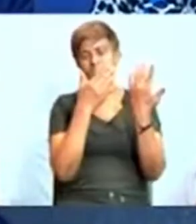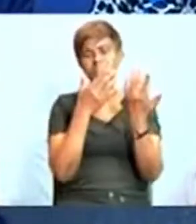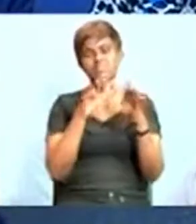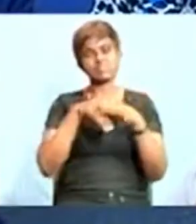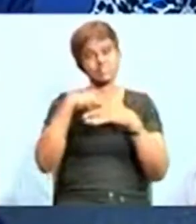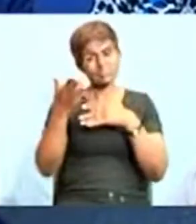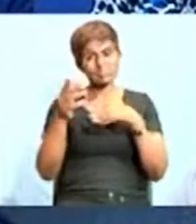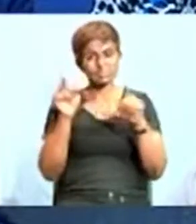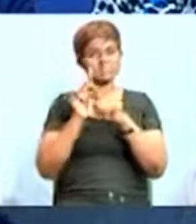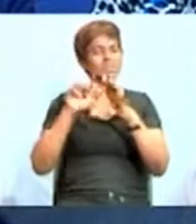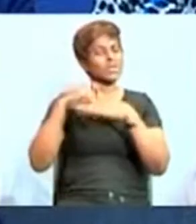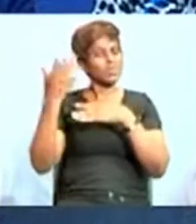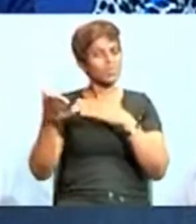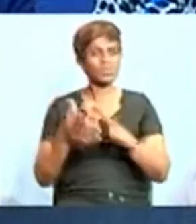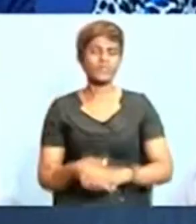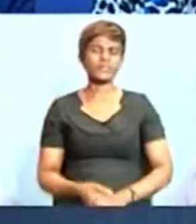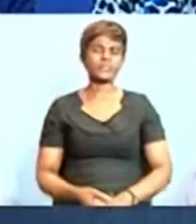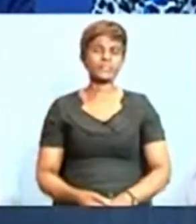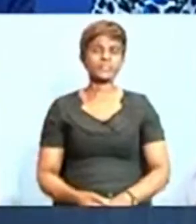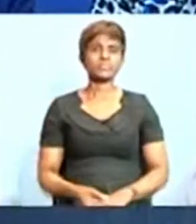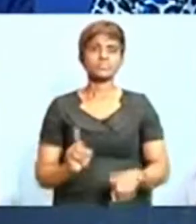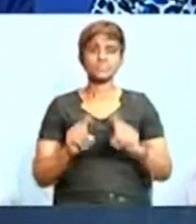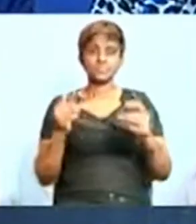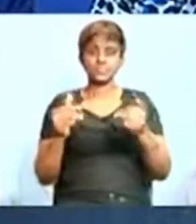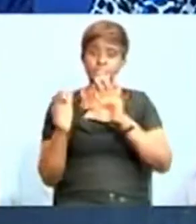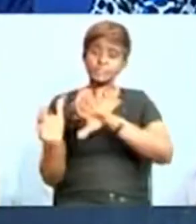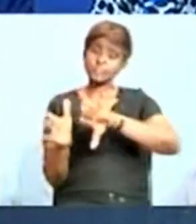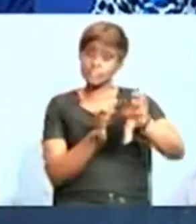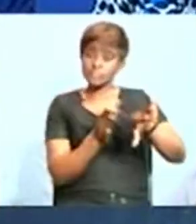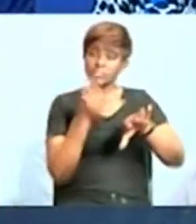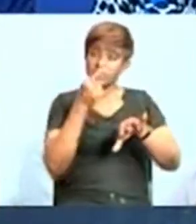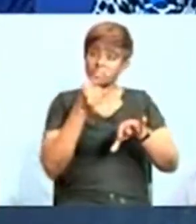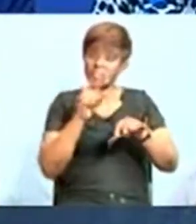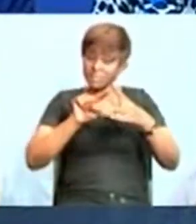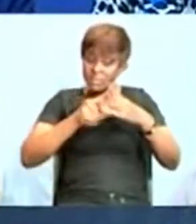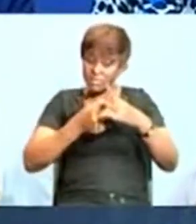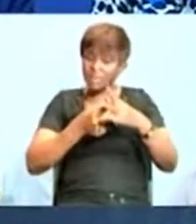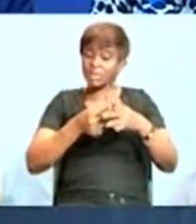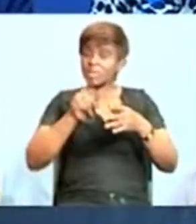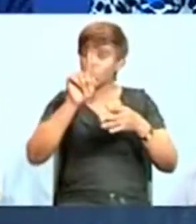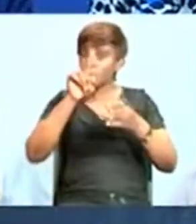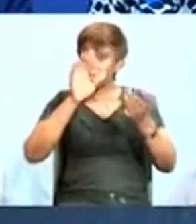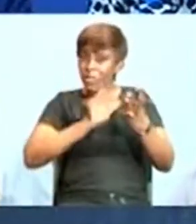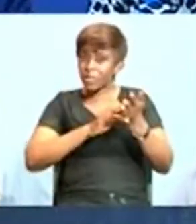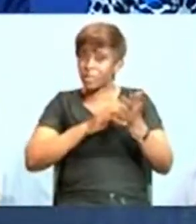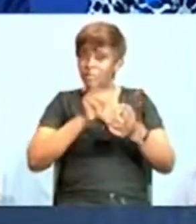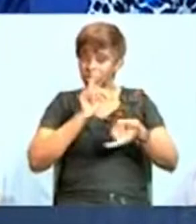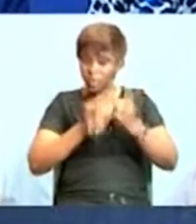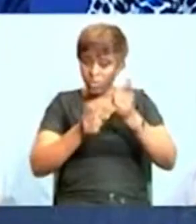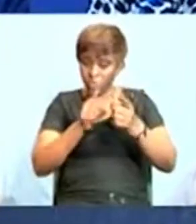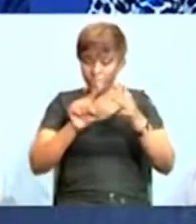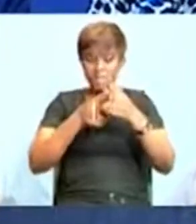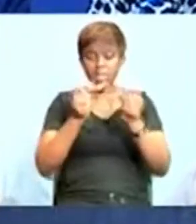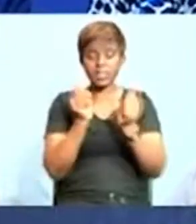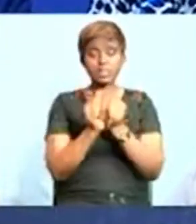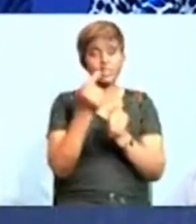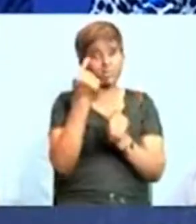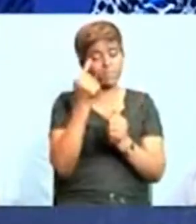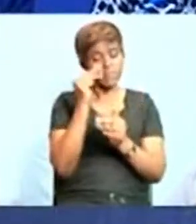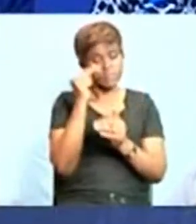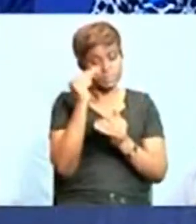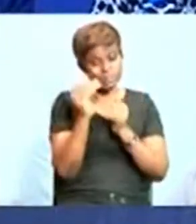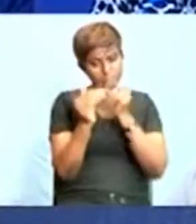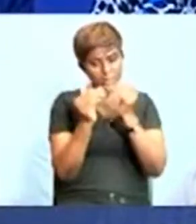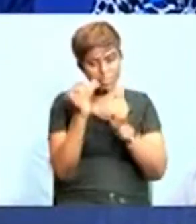and disposed of. But anyway, they say a journey of 1,000 miles begins with the first step,